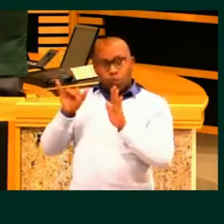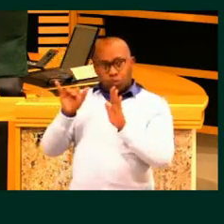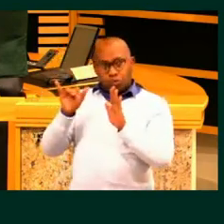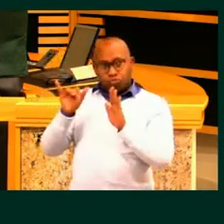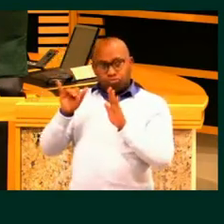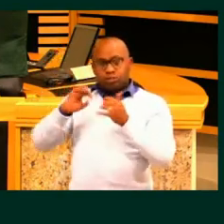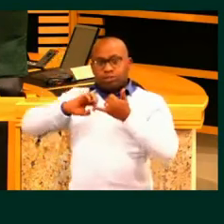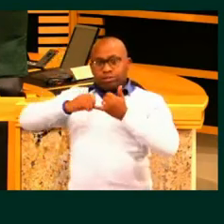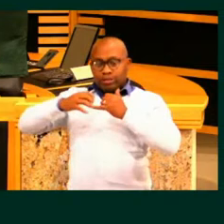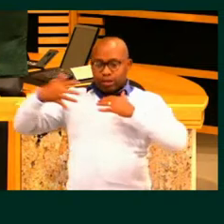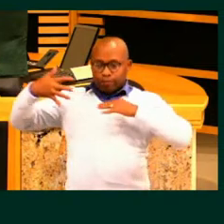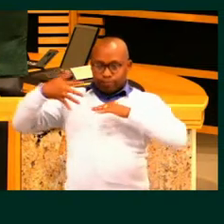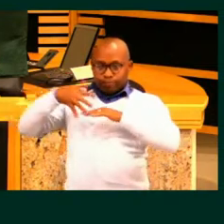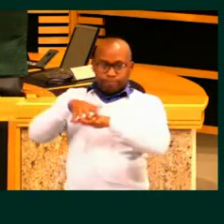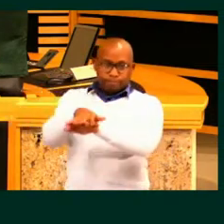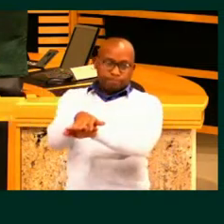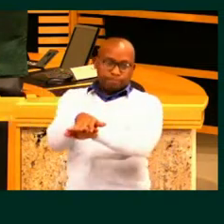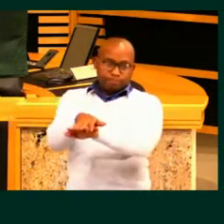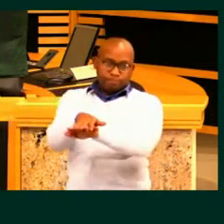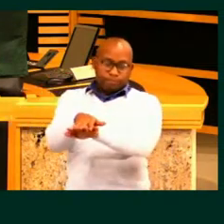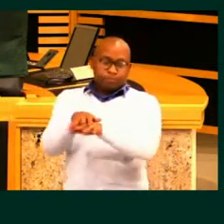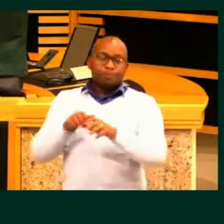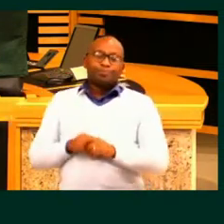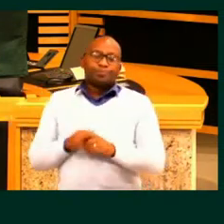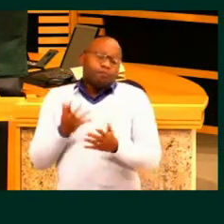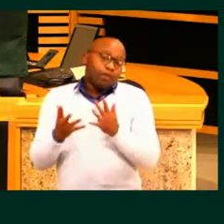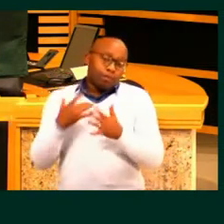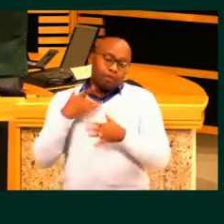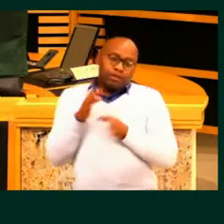I am starting the discussion from that